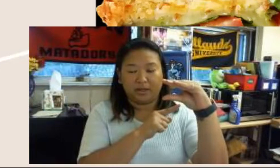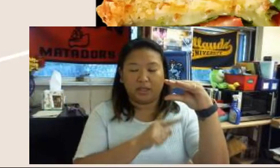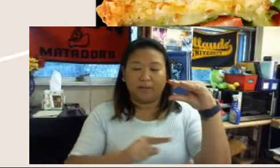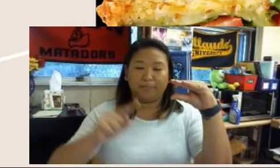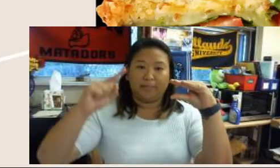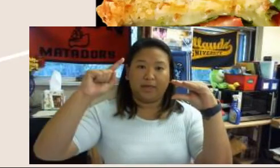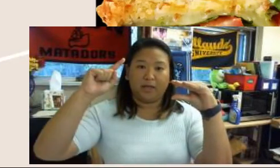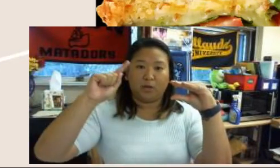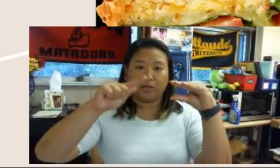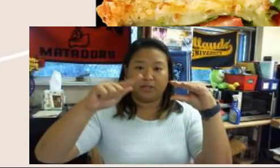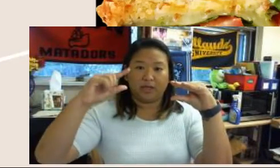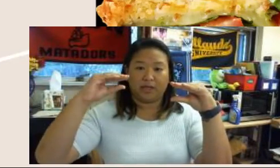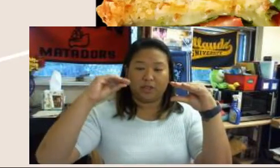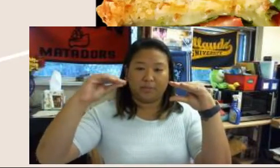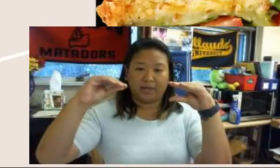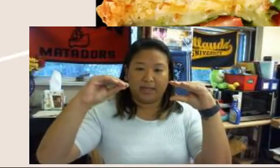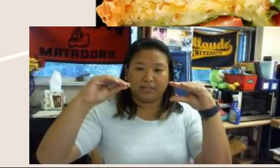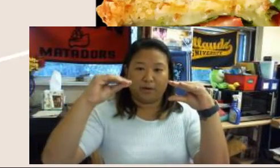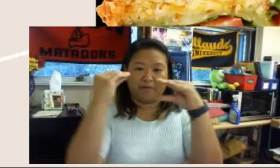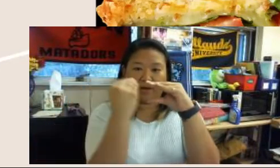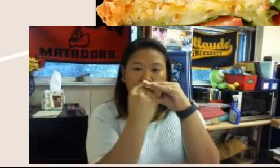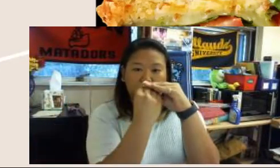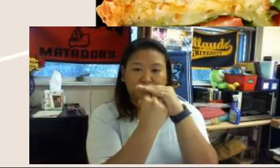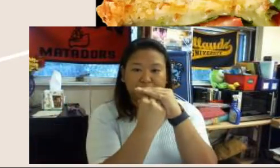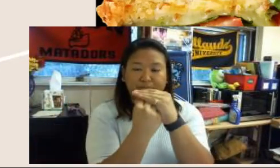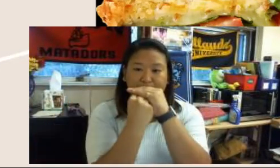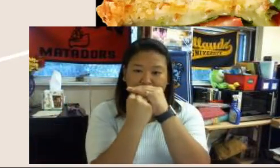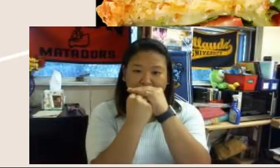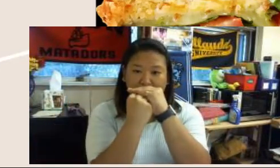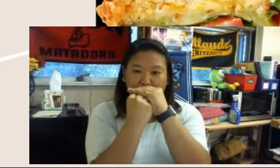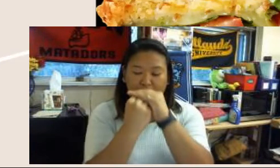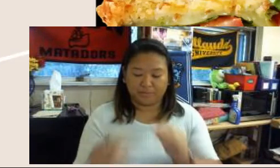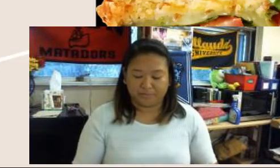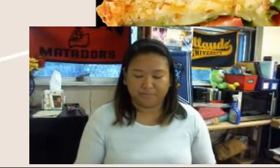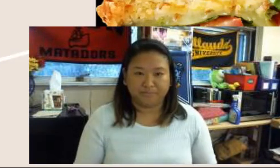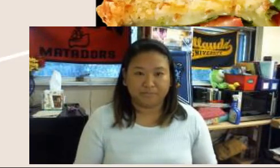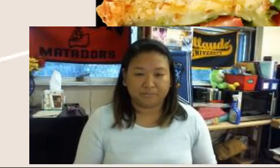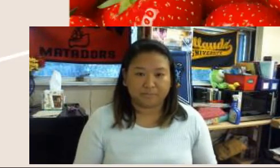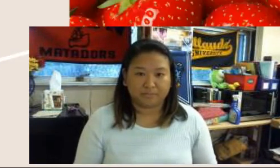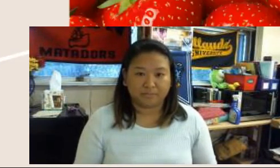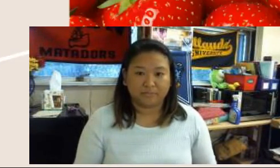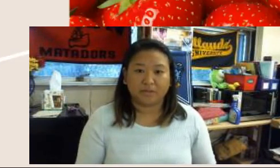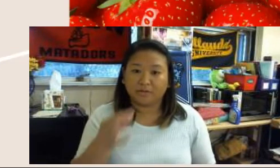open. Then your dominant hand is a modified O. Sandwich.